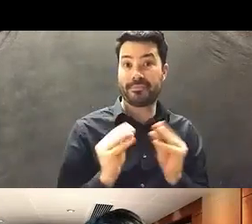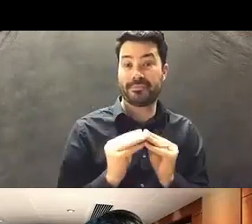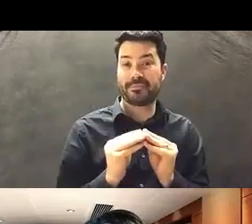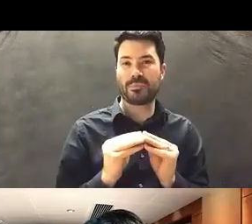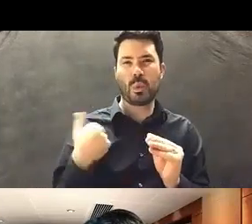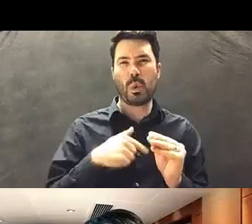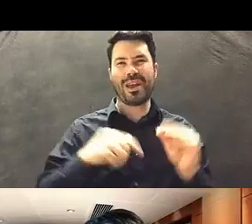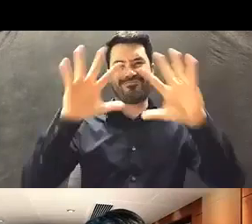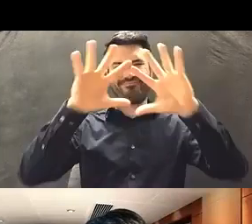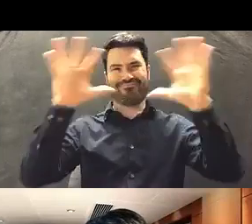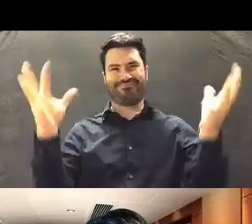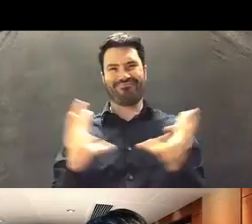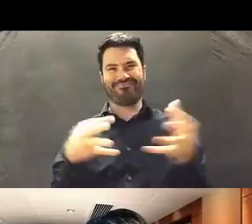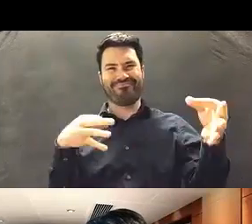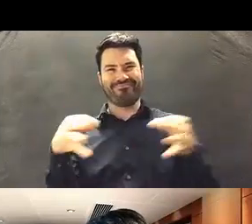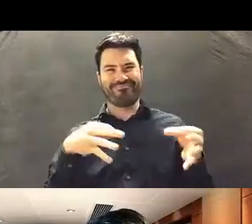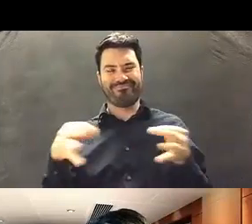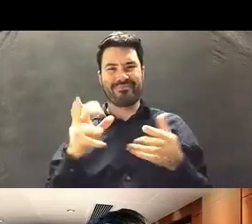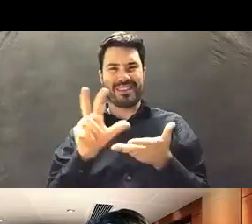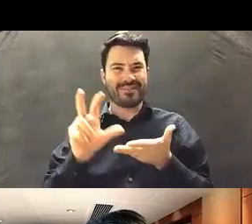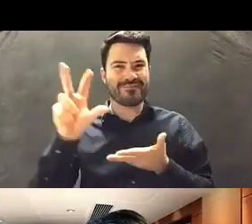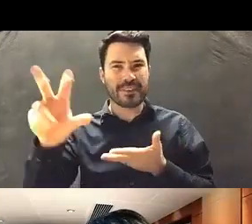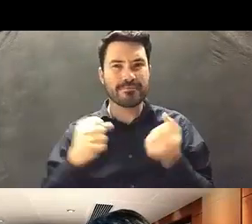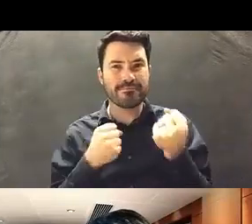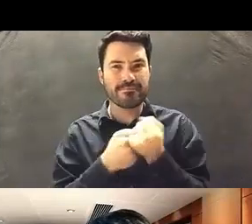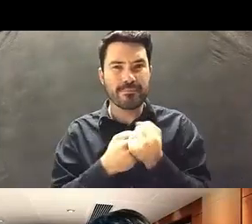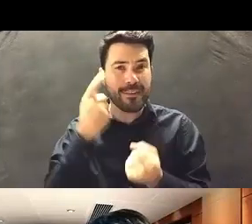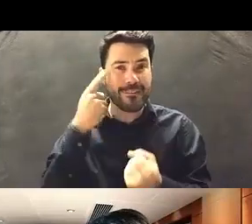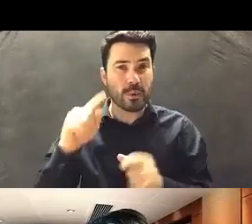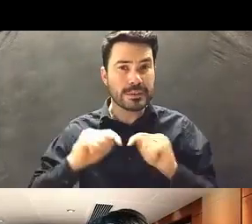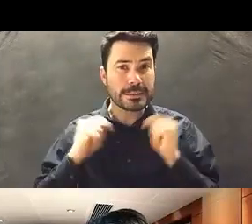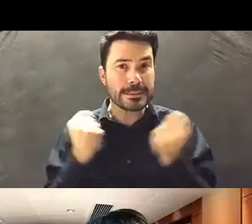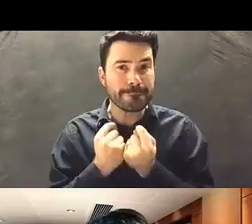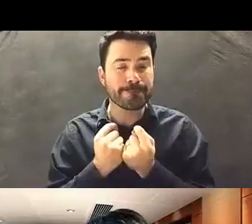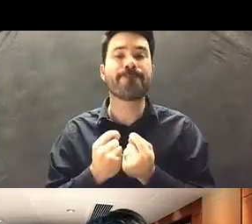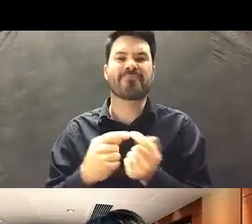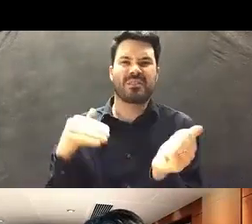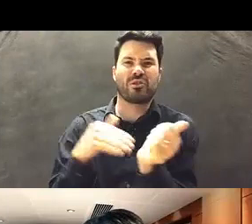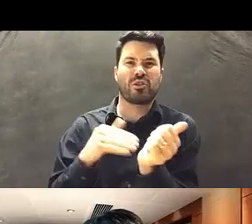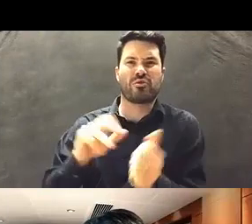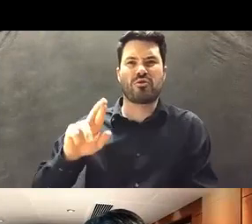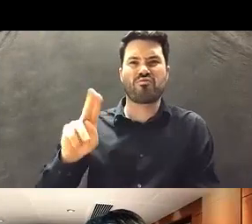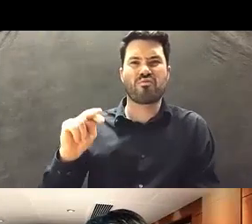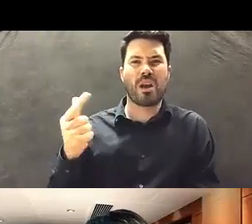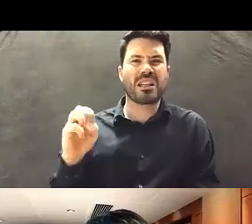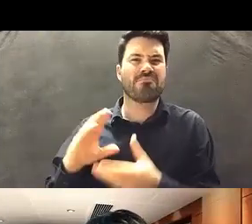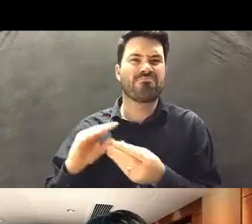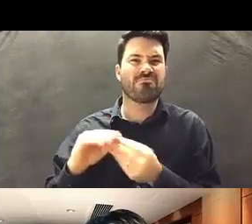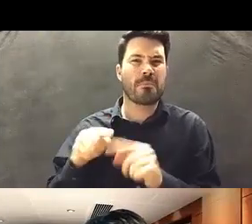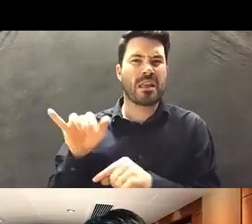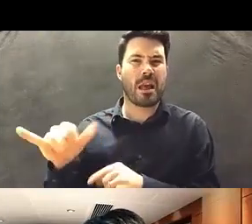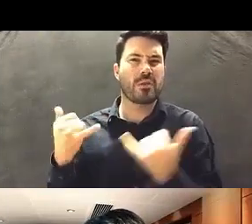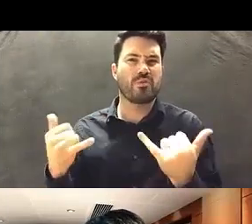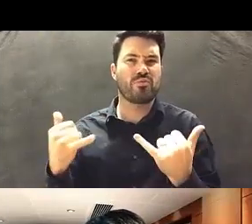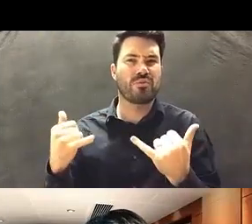overview of investment support for our teams. Dr. Runges talked about that today in his opening remarks.